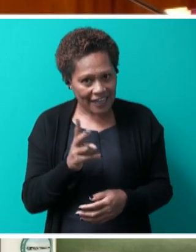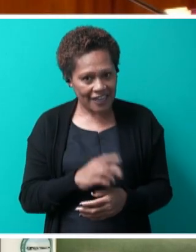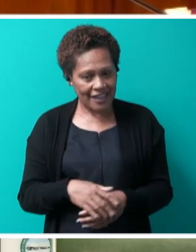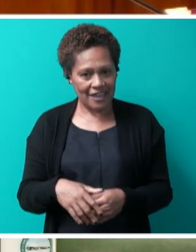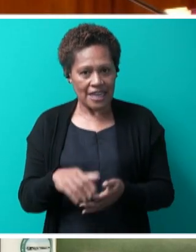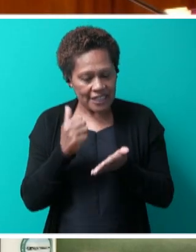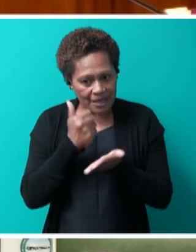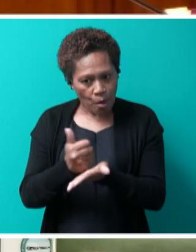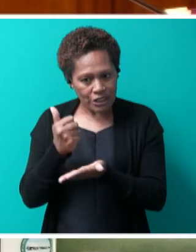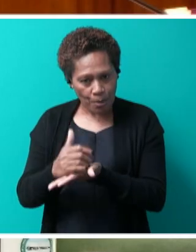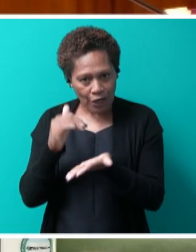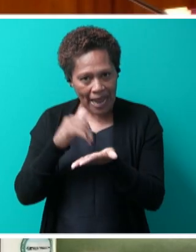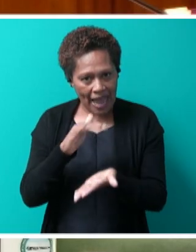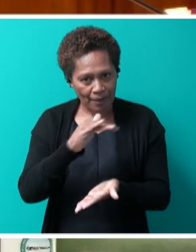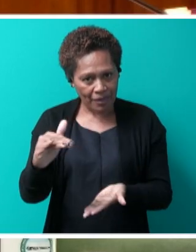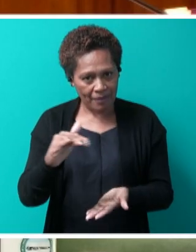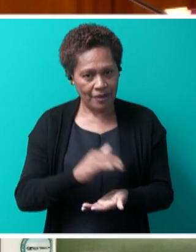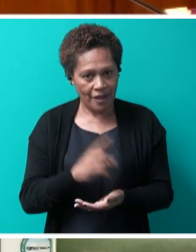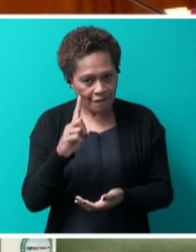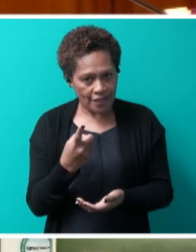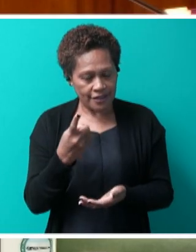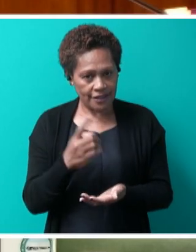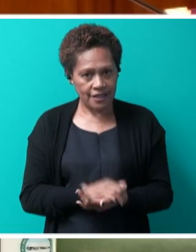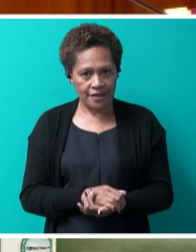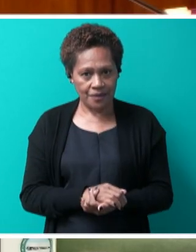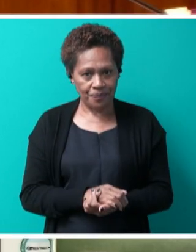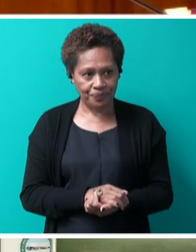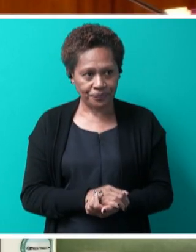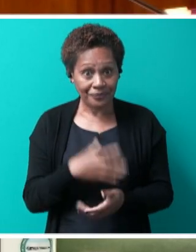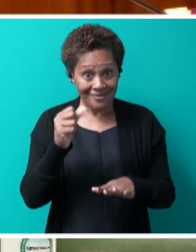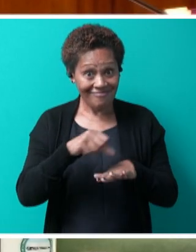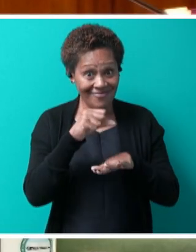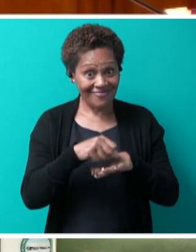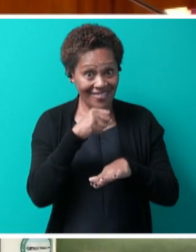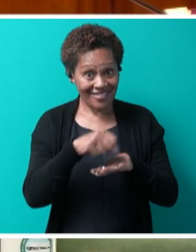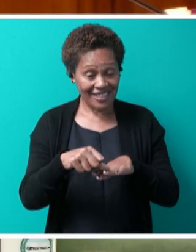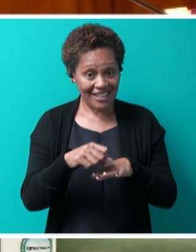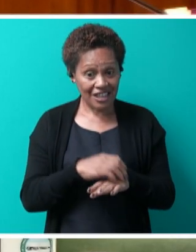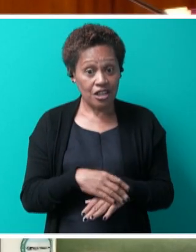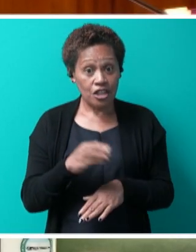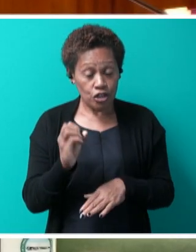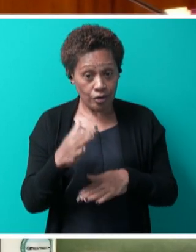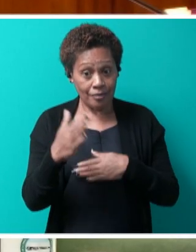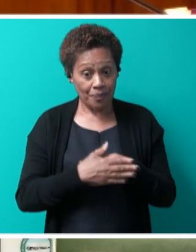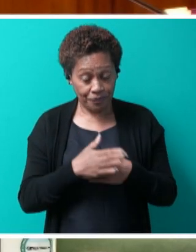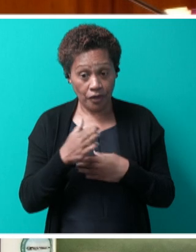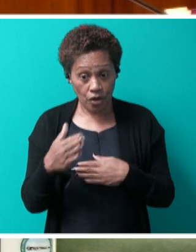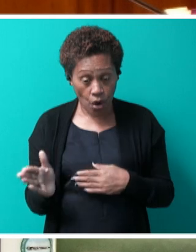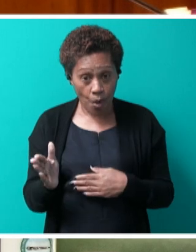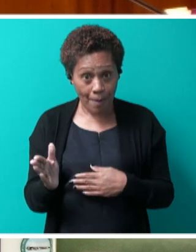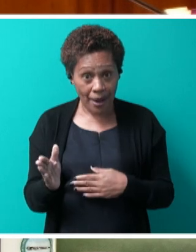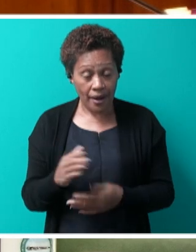ministry ena mada uni signi mate kadu dol merati ko e balle bolis lesi en dolanga na boli bolo bua indo na beuti karanda ngule